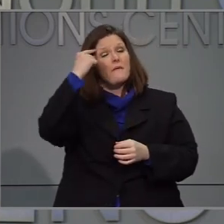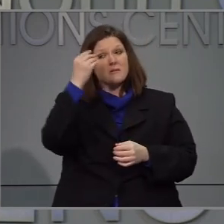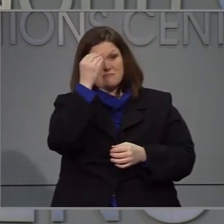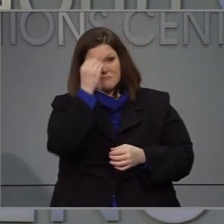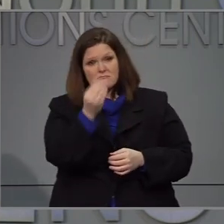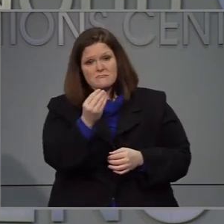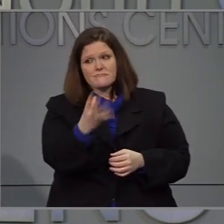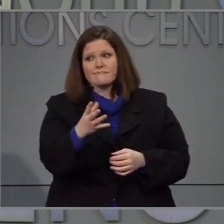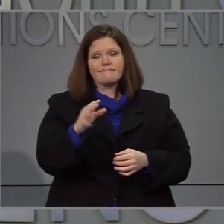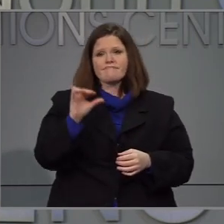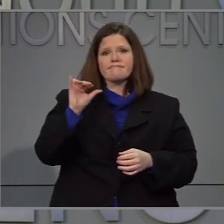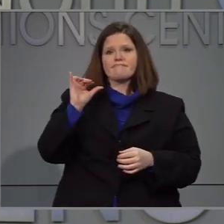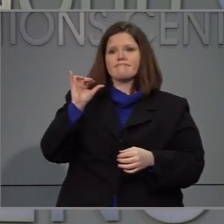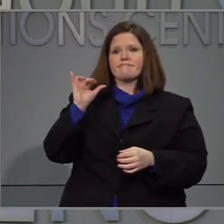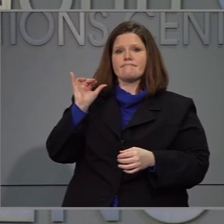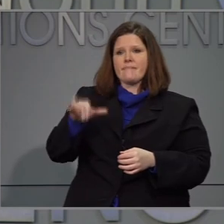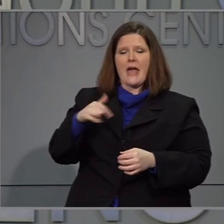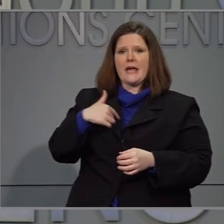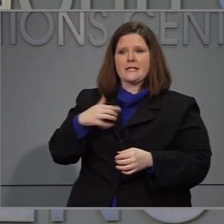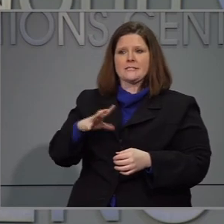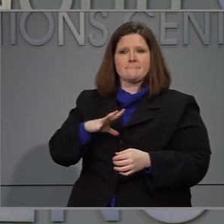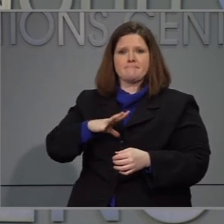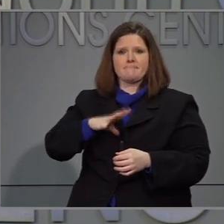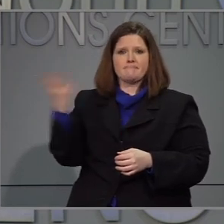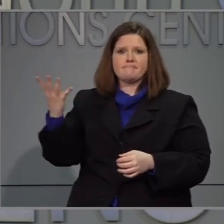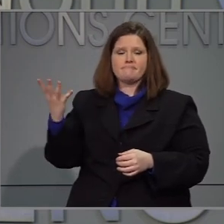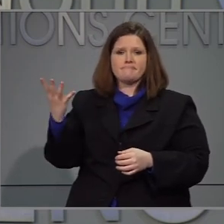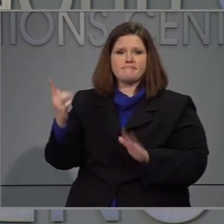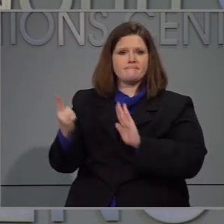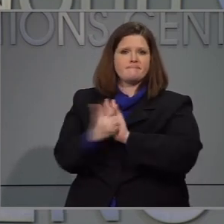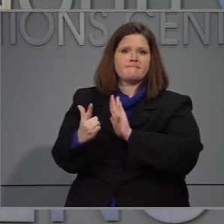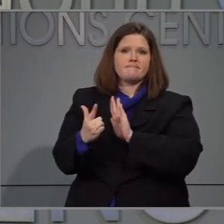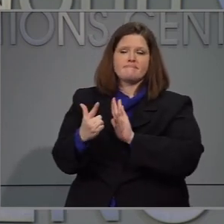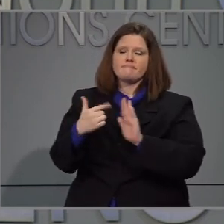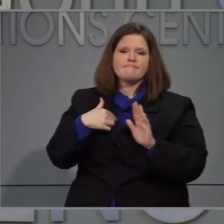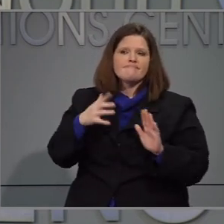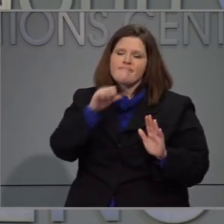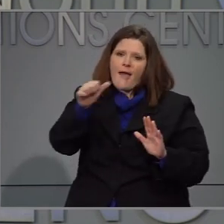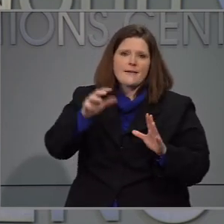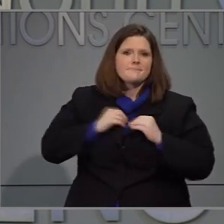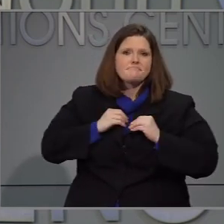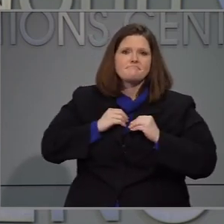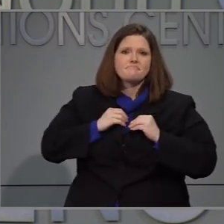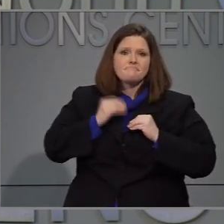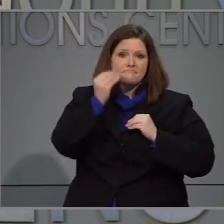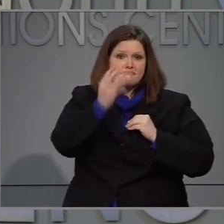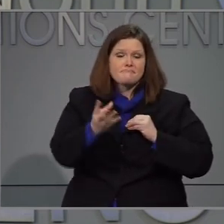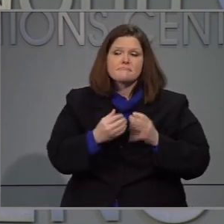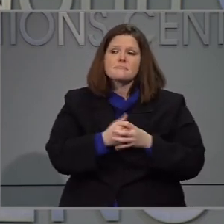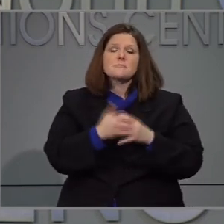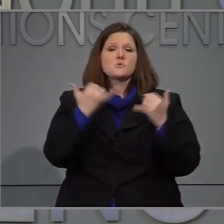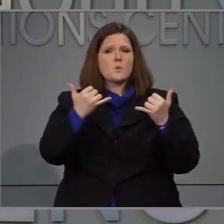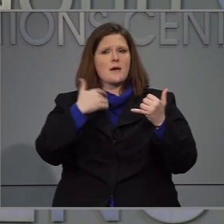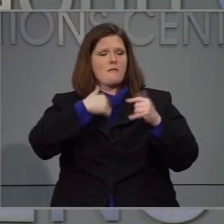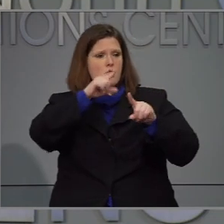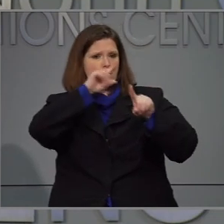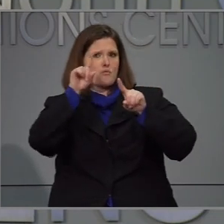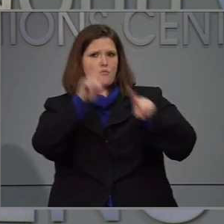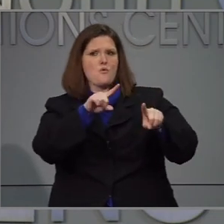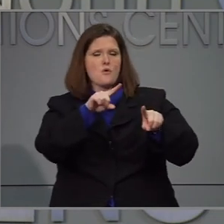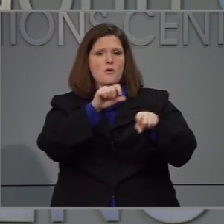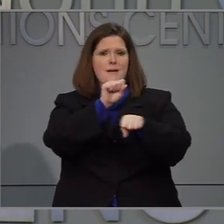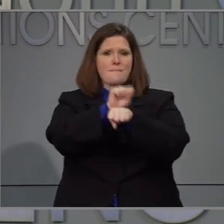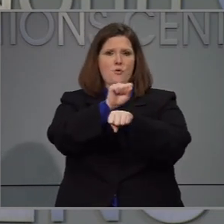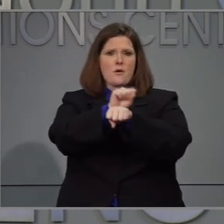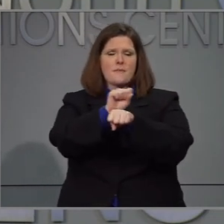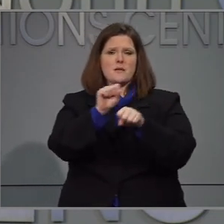to not be able to get through. And I have ordered the Employment Security Commission to increase the number